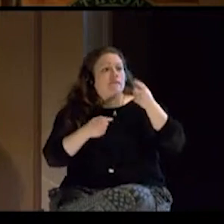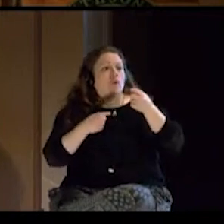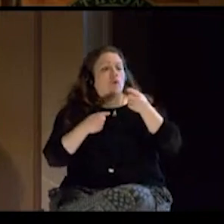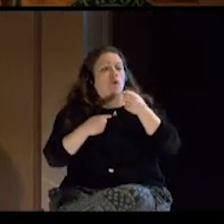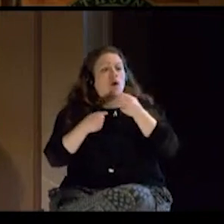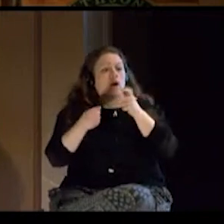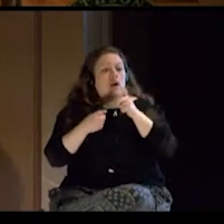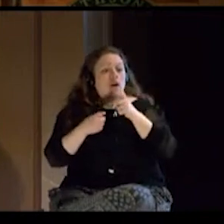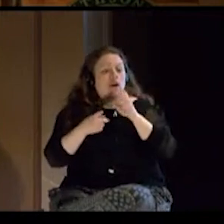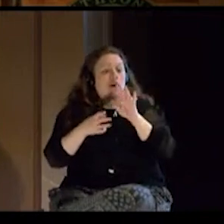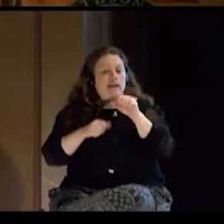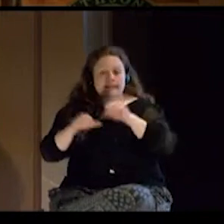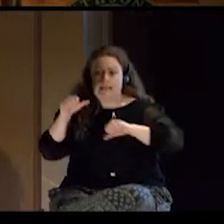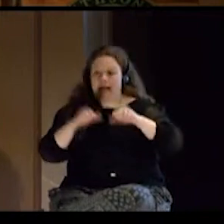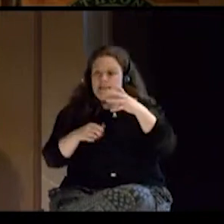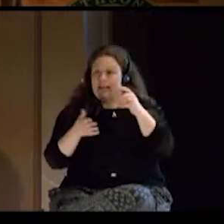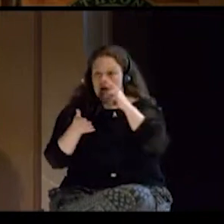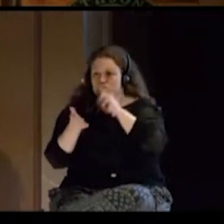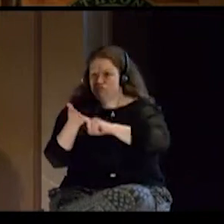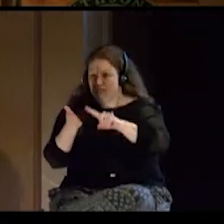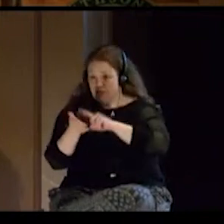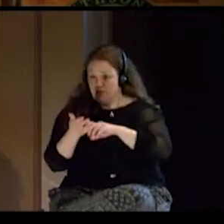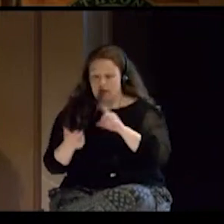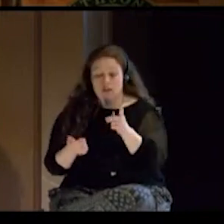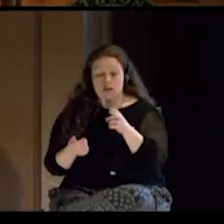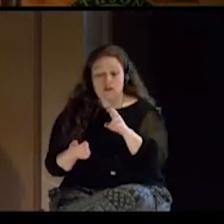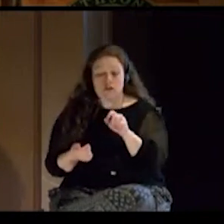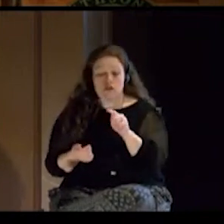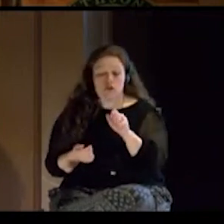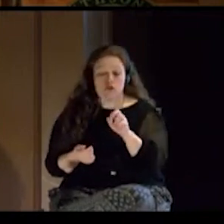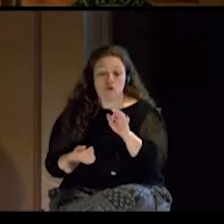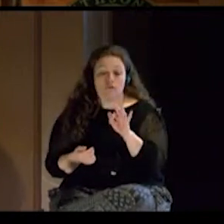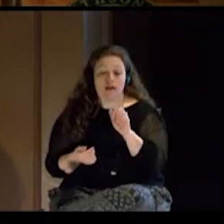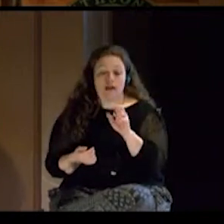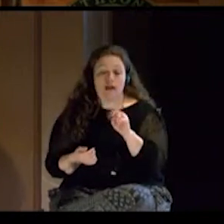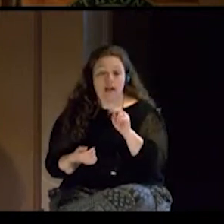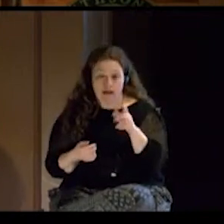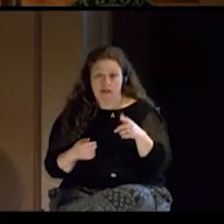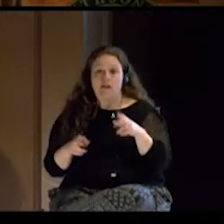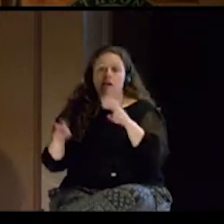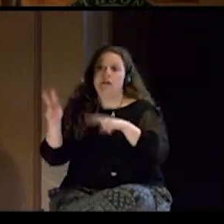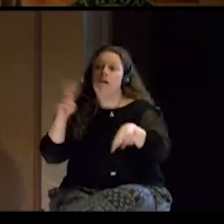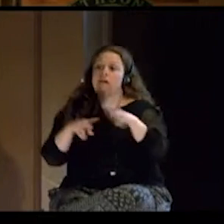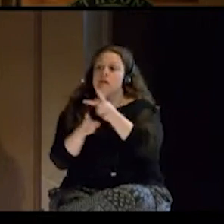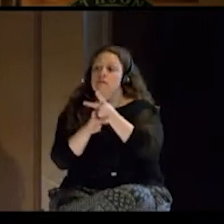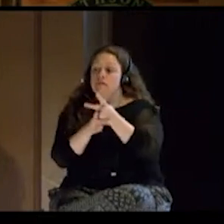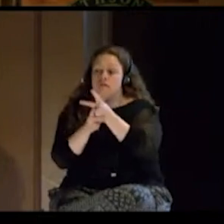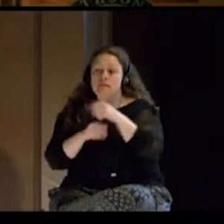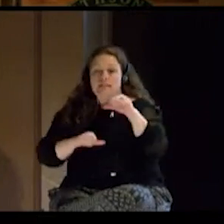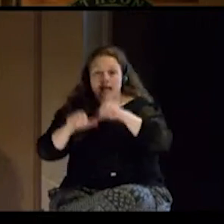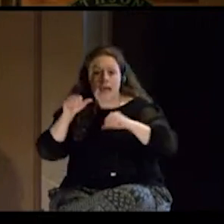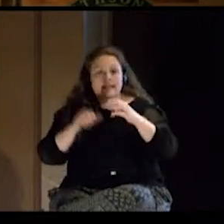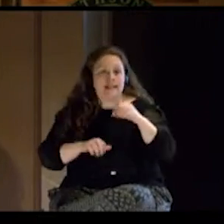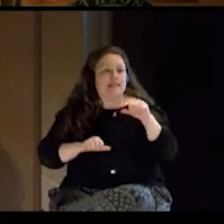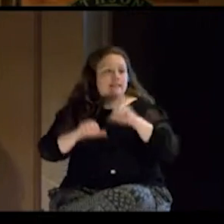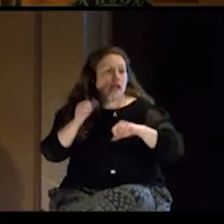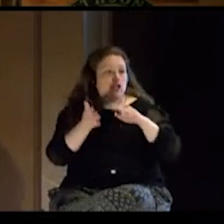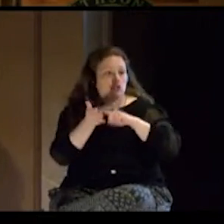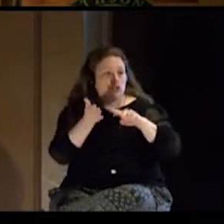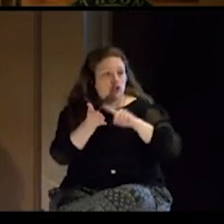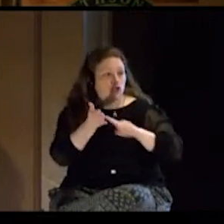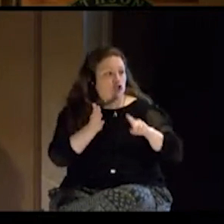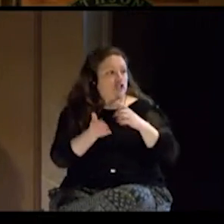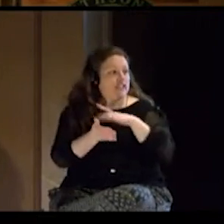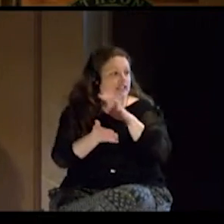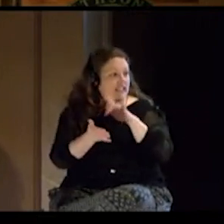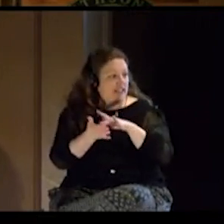of the Smithsonian Institution. Dr. Stofan oversees science museums and science research centres, as well as the Smithsonian